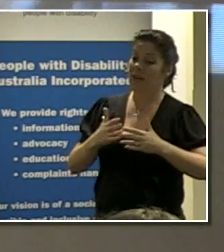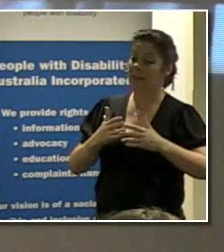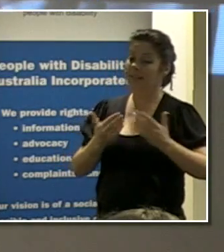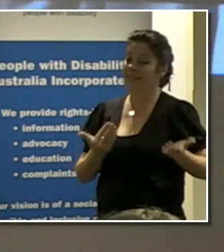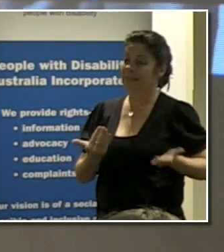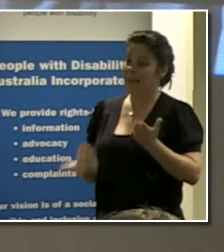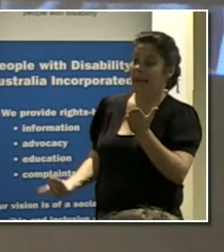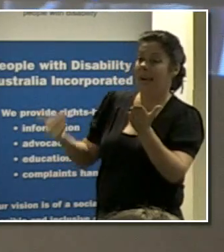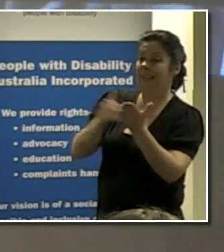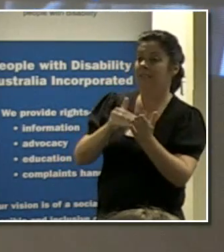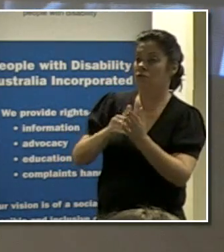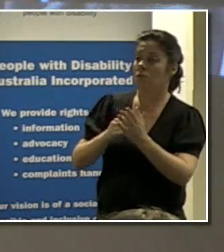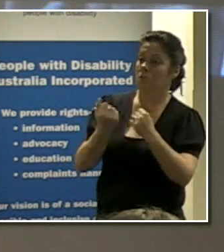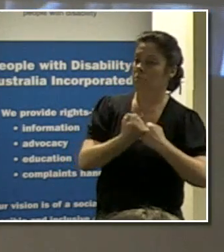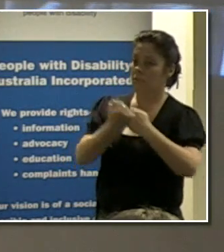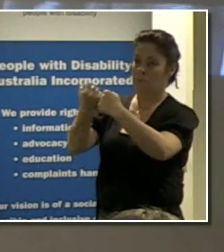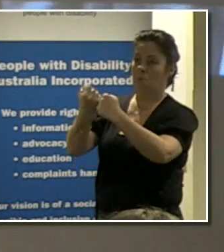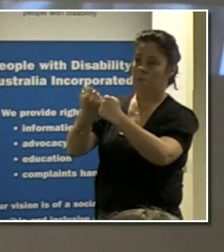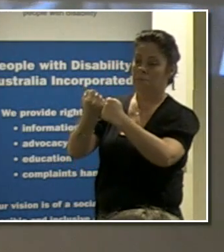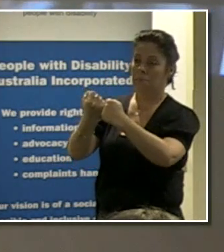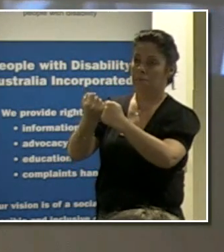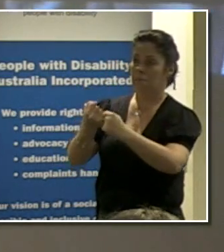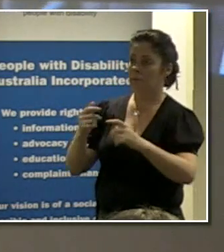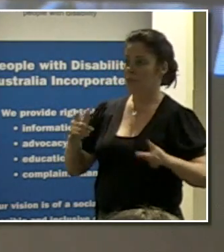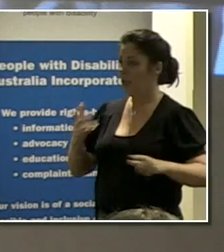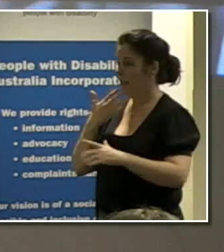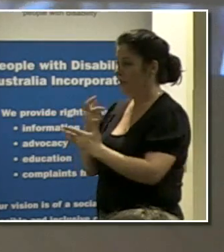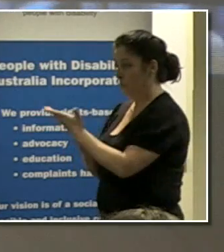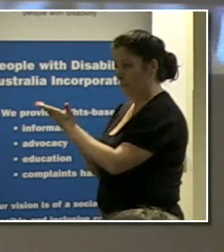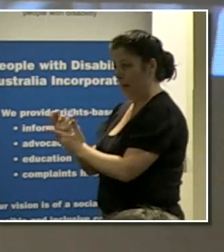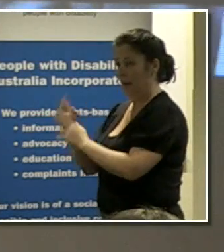And if you muddy that